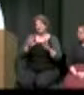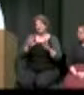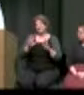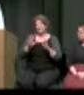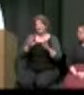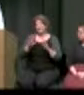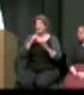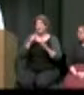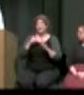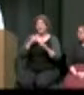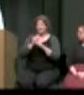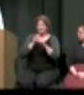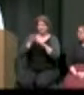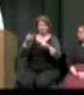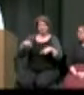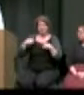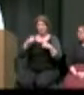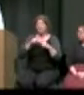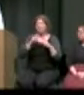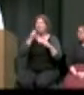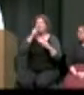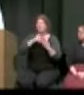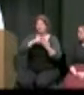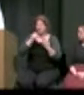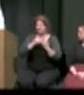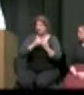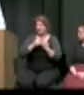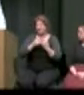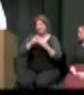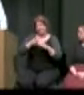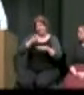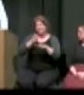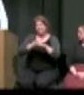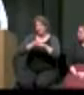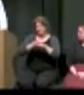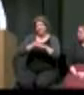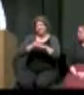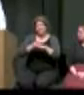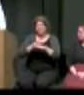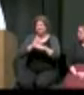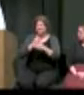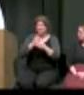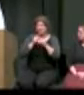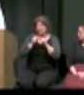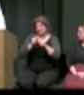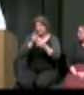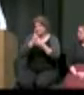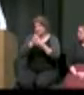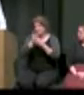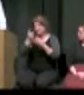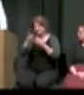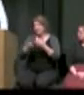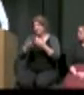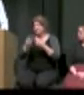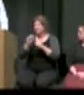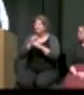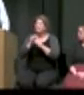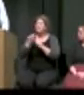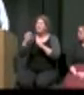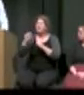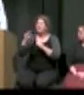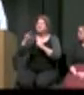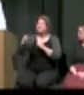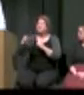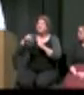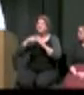this industry. It was very difficult. Like I said, it took us about 2.5 weeks, and you know, we're actually working with SMP to